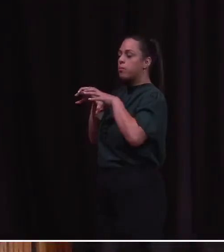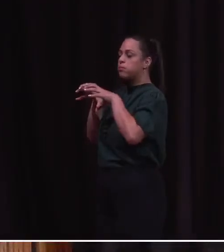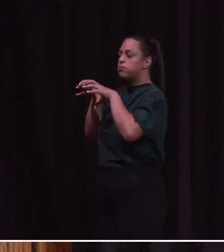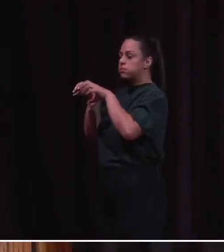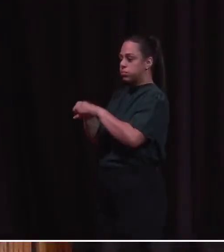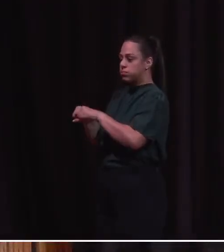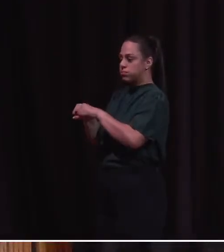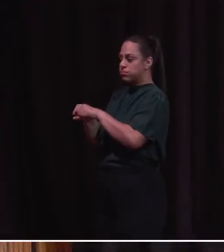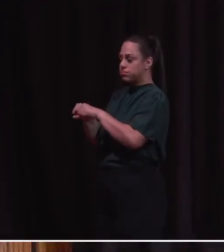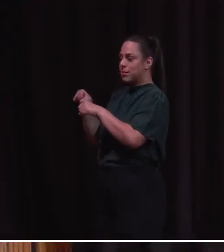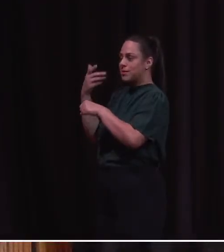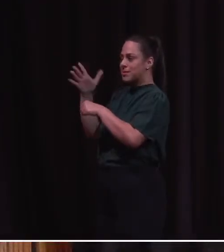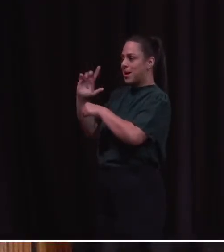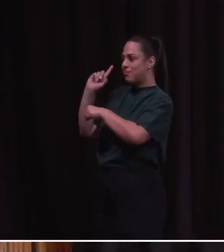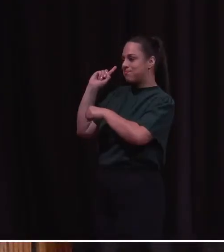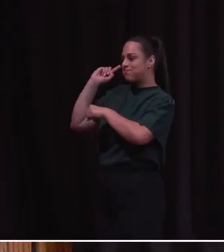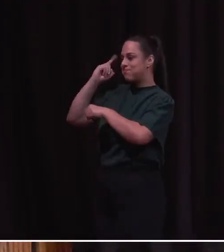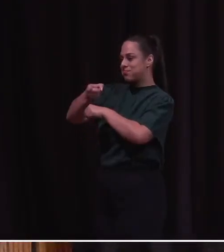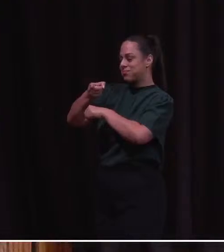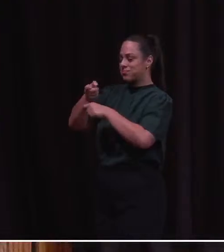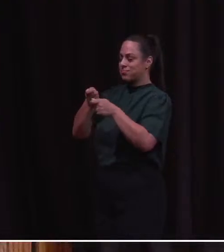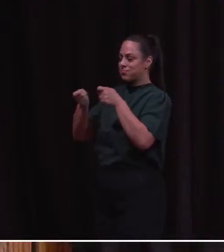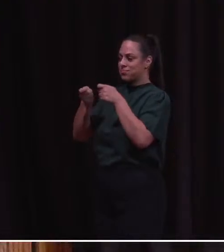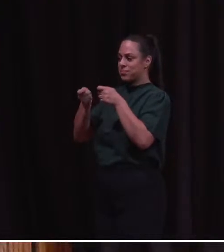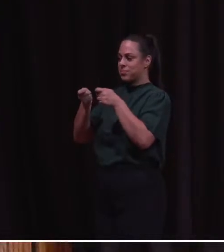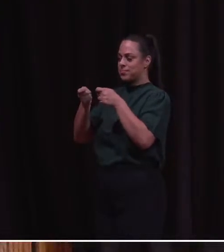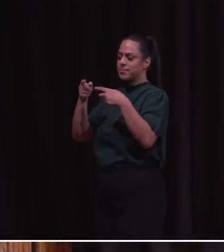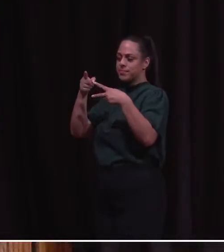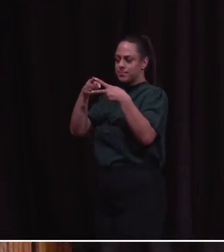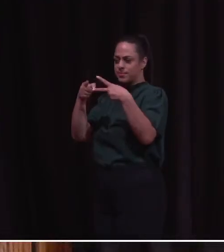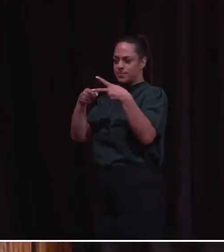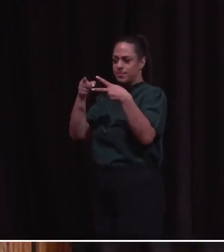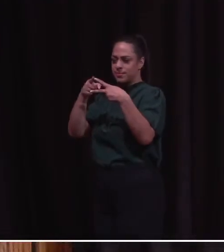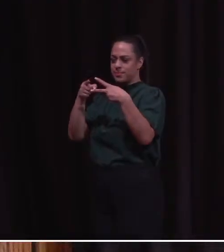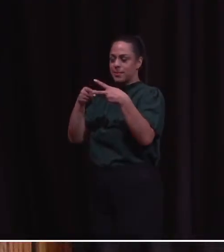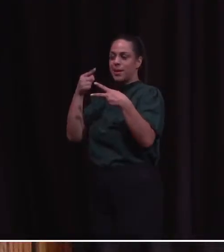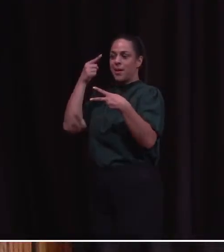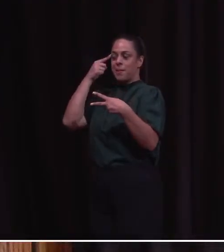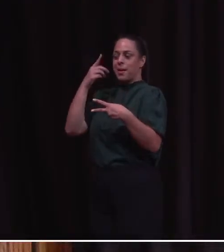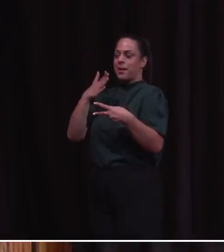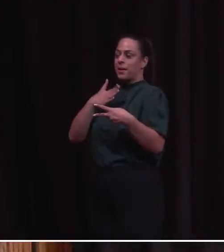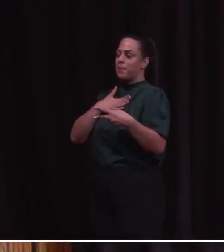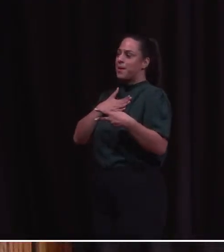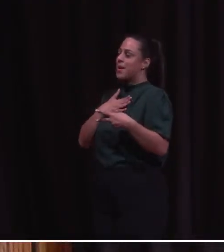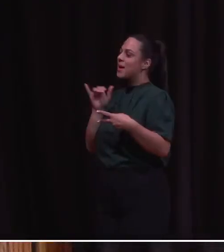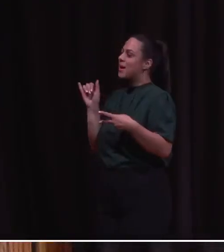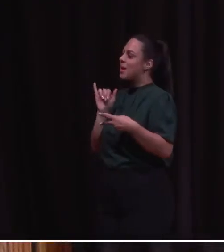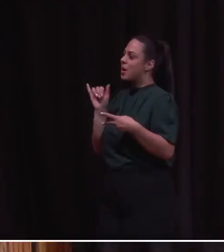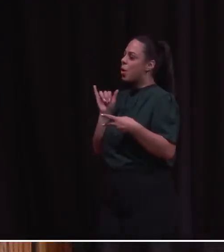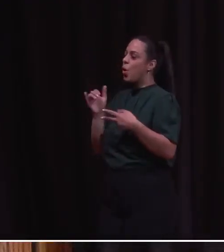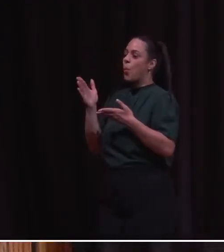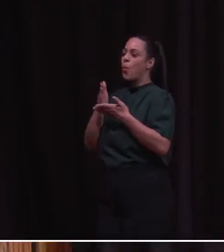That sounds so Trumpian. How can the Catholic Church accuse people of being colonial?